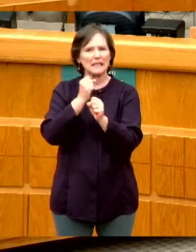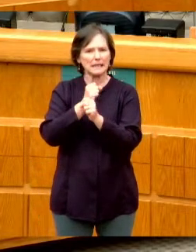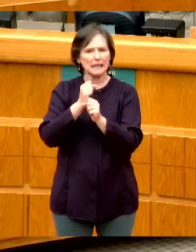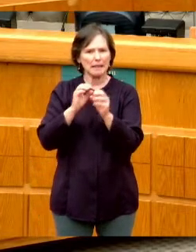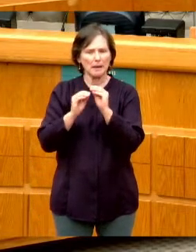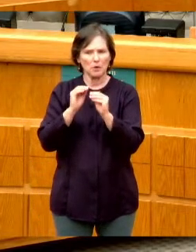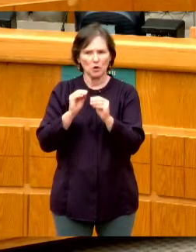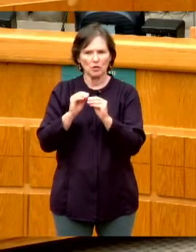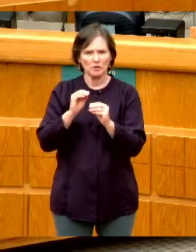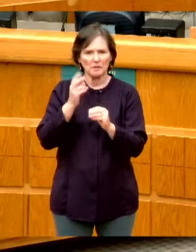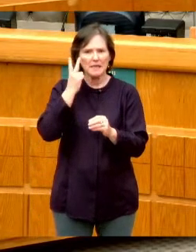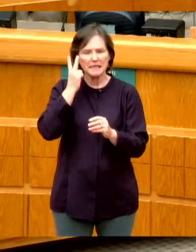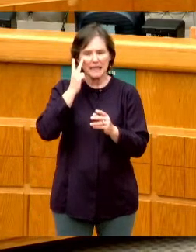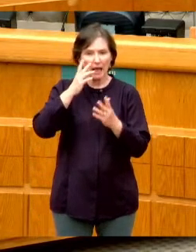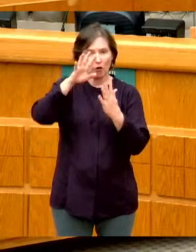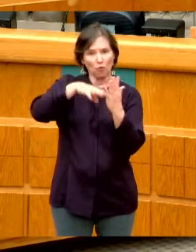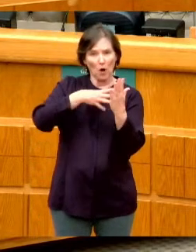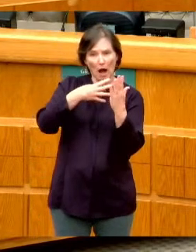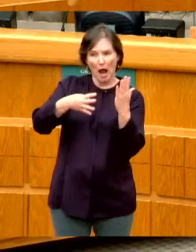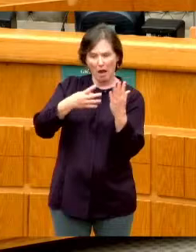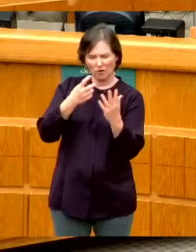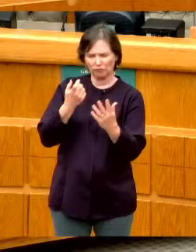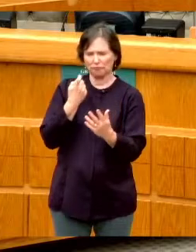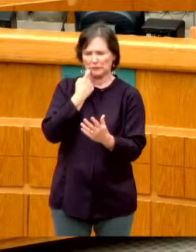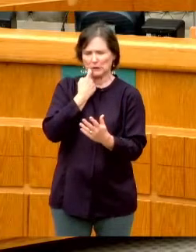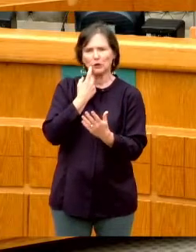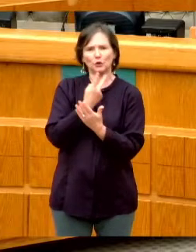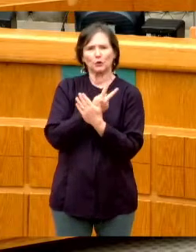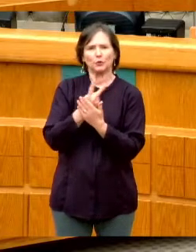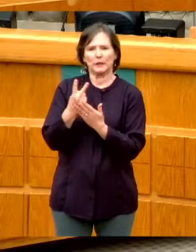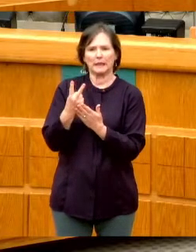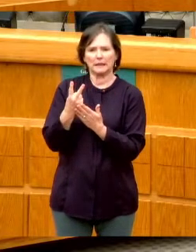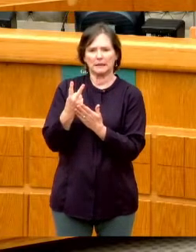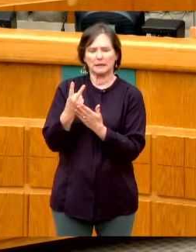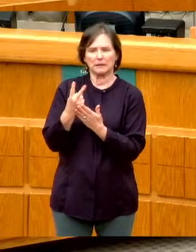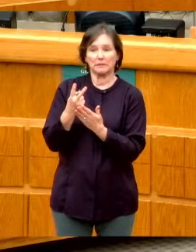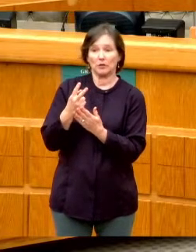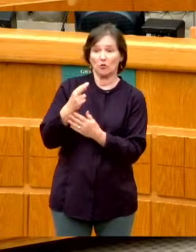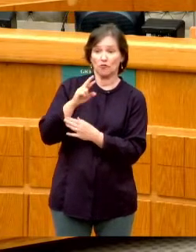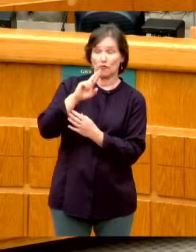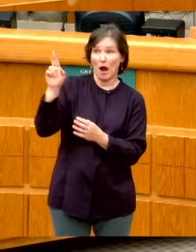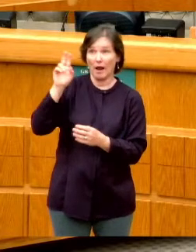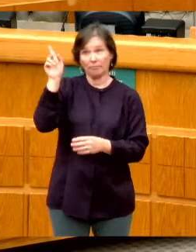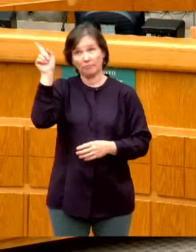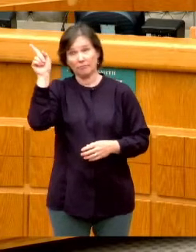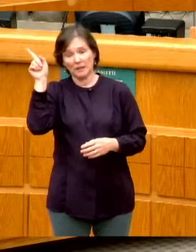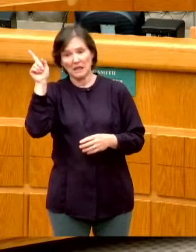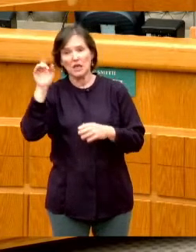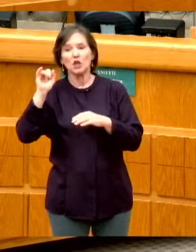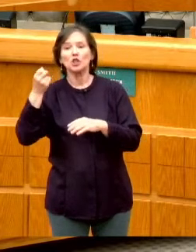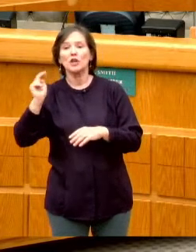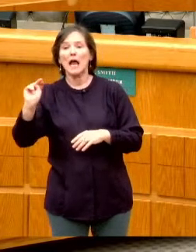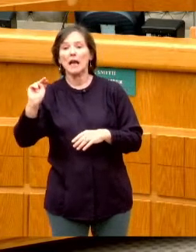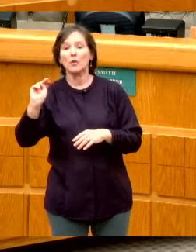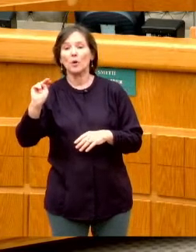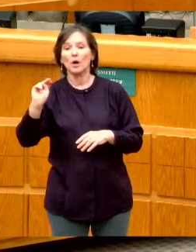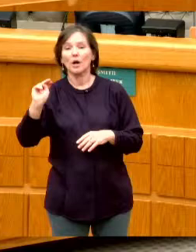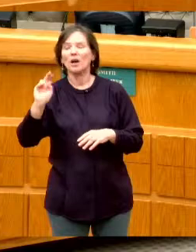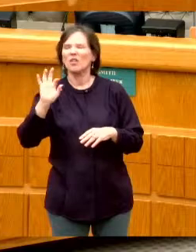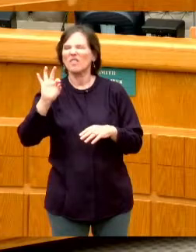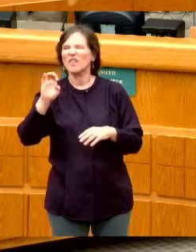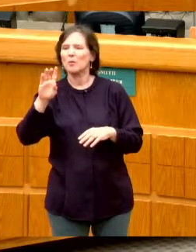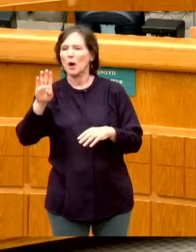bar graph over the last 2 weeks. And if you look at the far right side from February